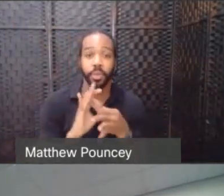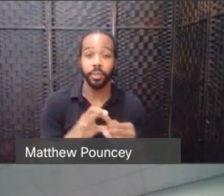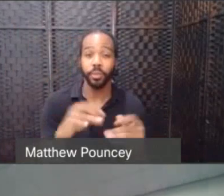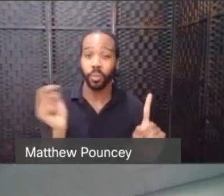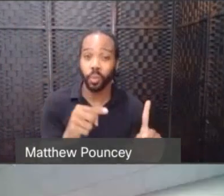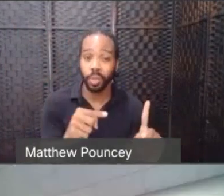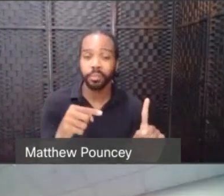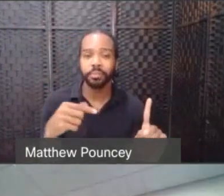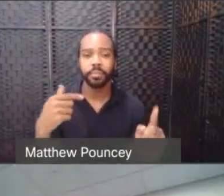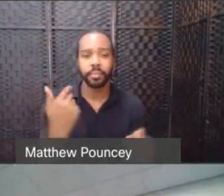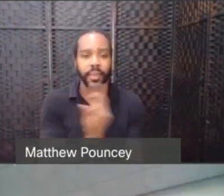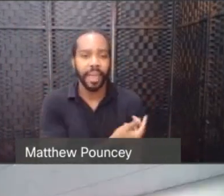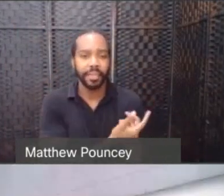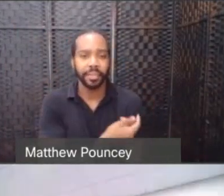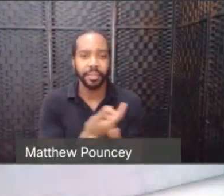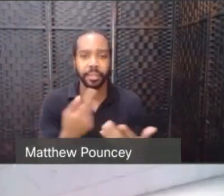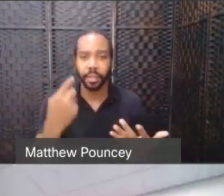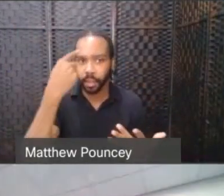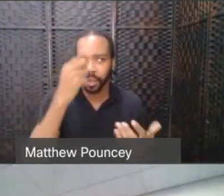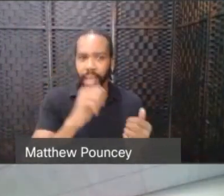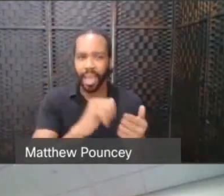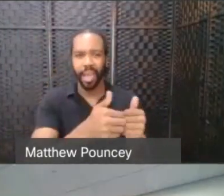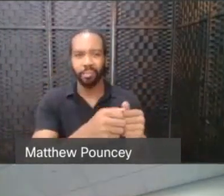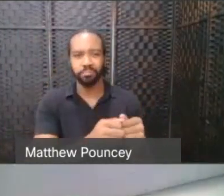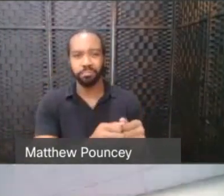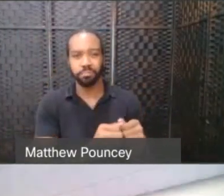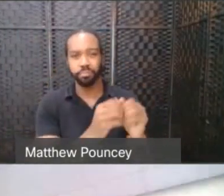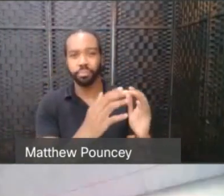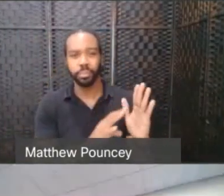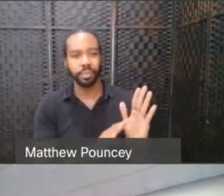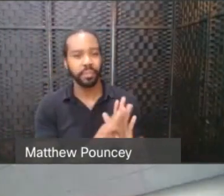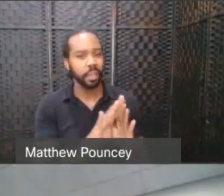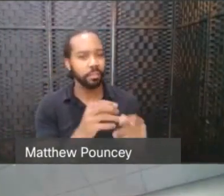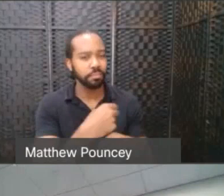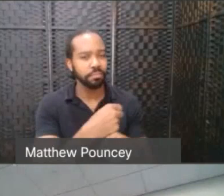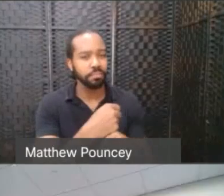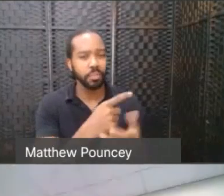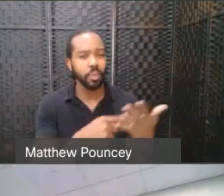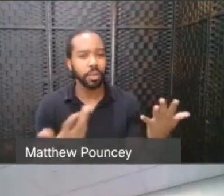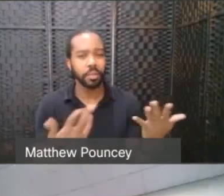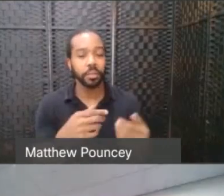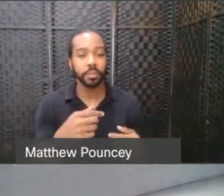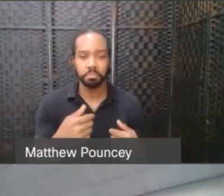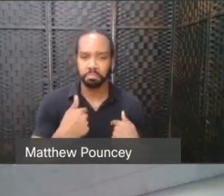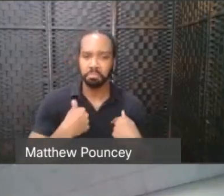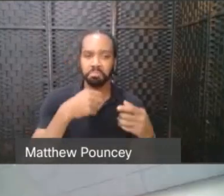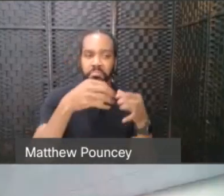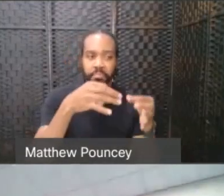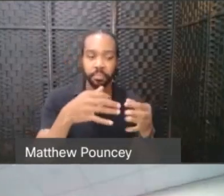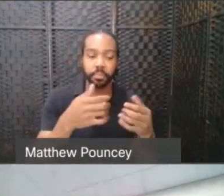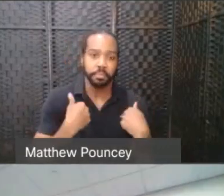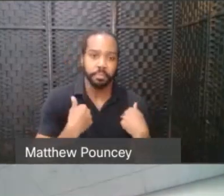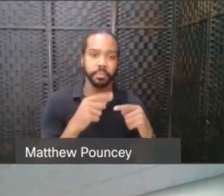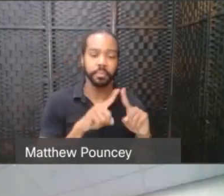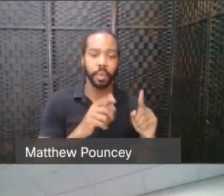the vaccination was developed, and we kind of went through the whole process and said, you know, that's not actually accurate.